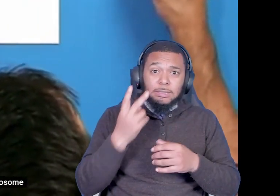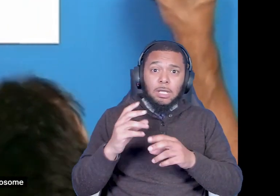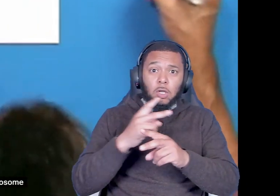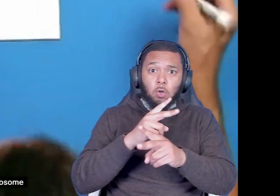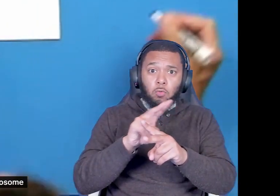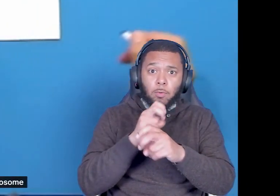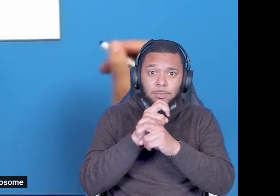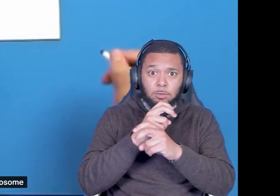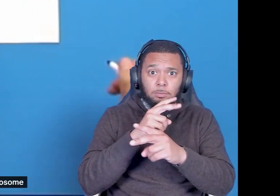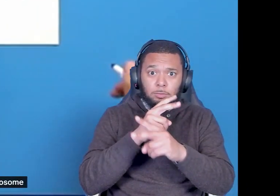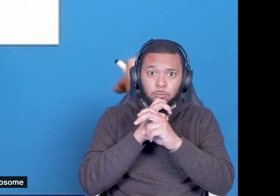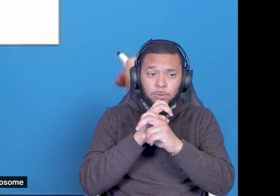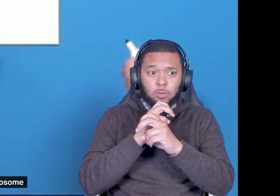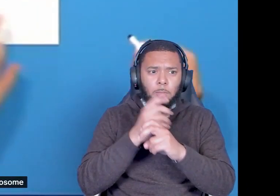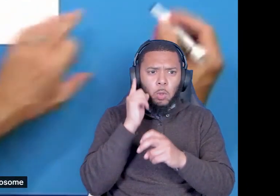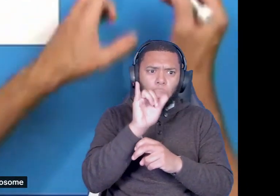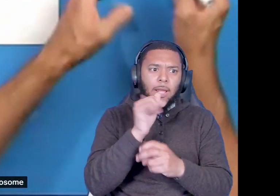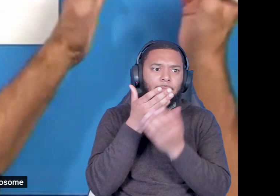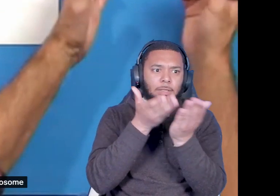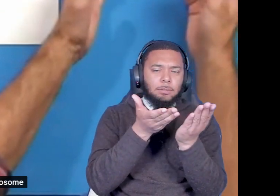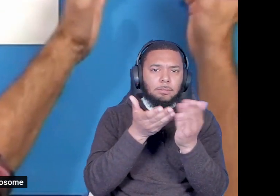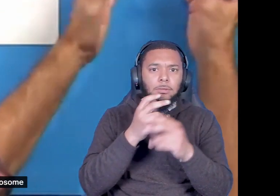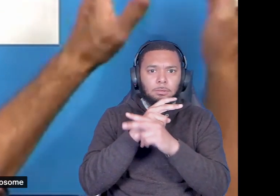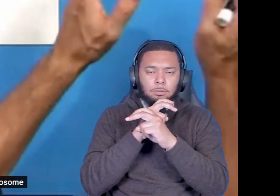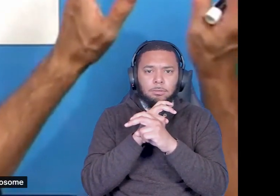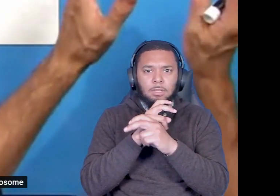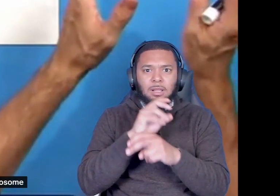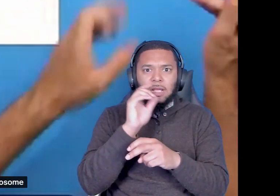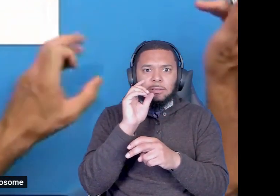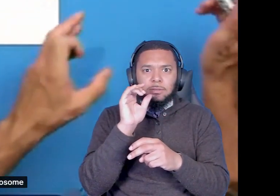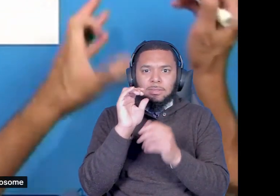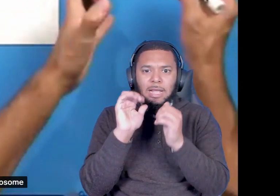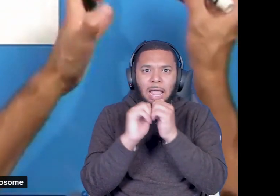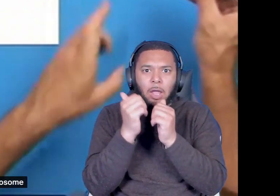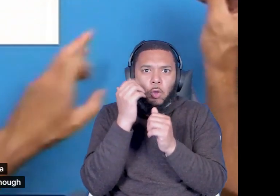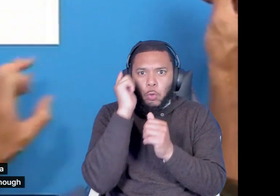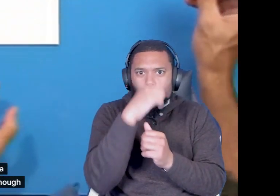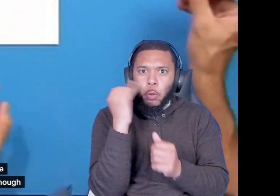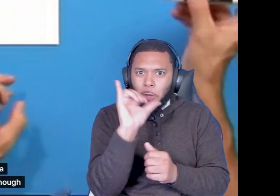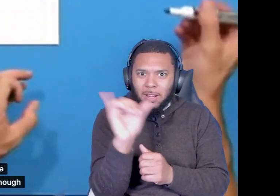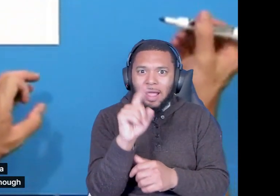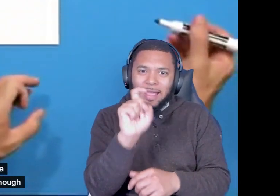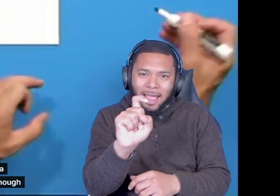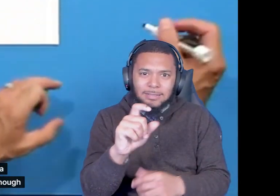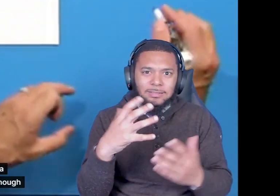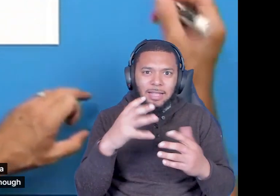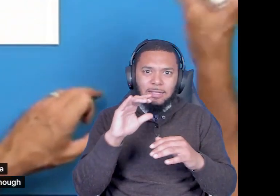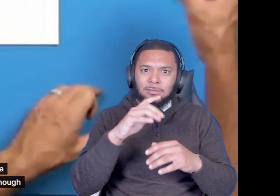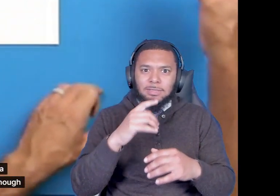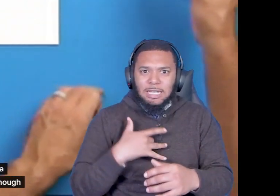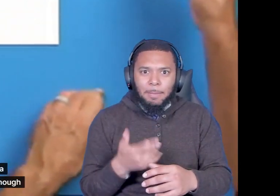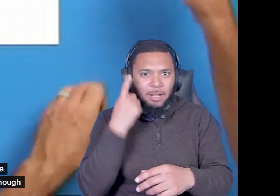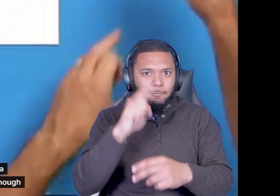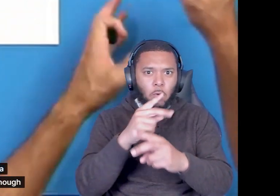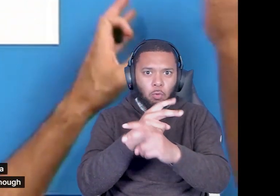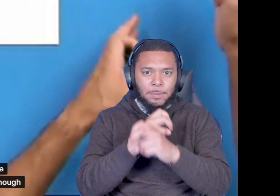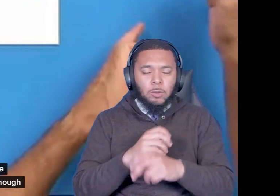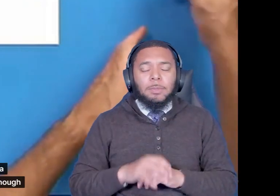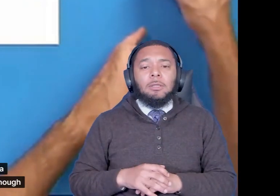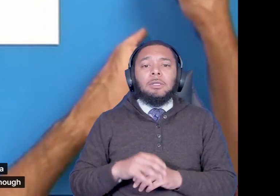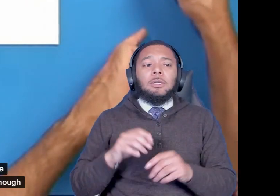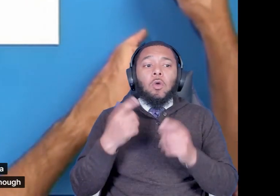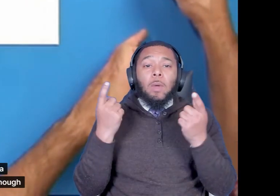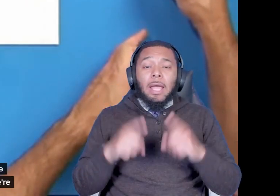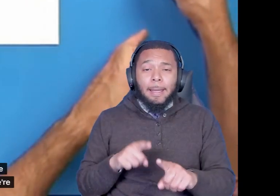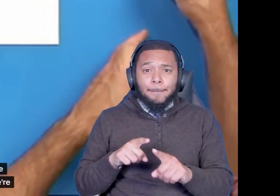this. That's giving them the distinct duplicated chromosome, or the X shape. What we're going to do when we